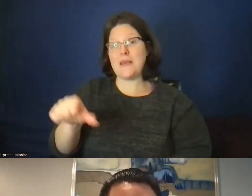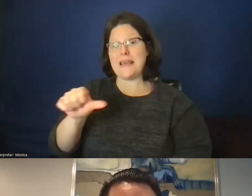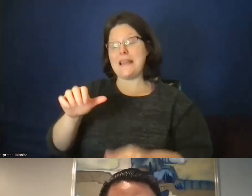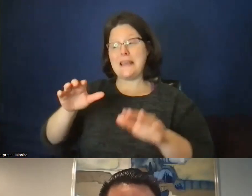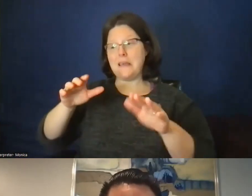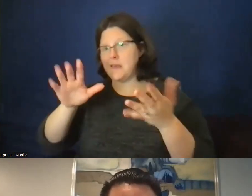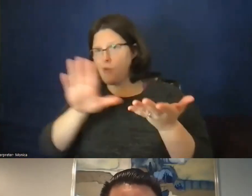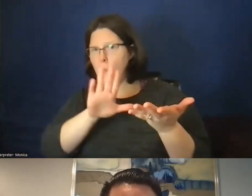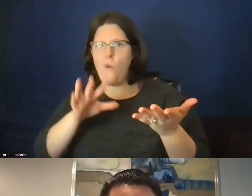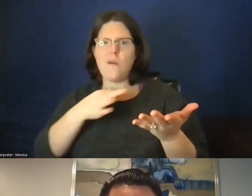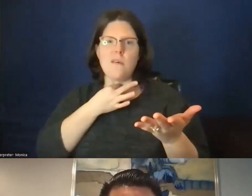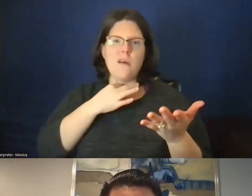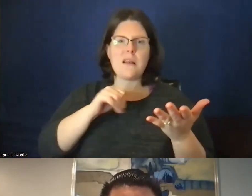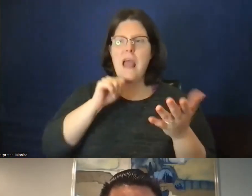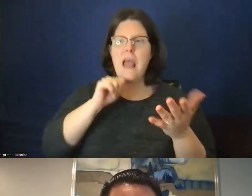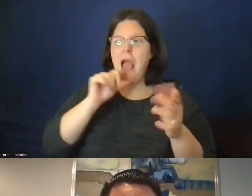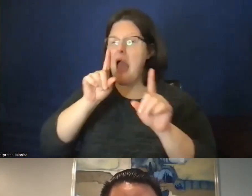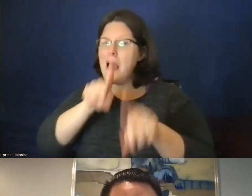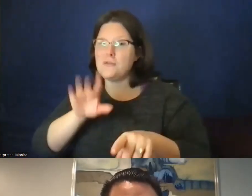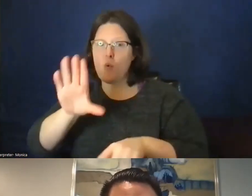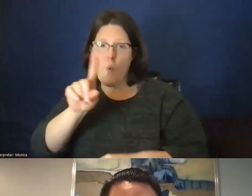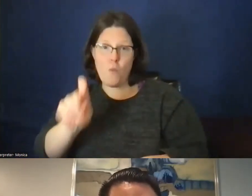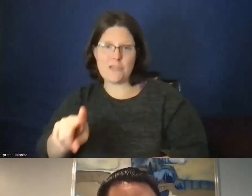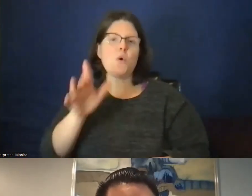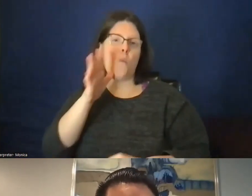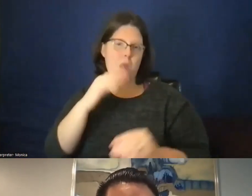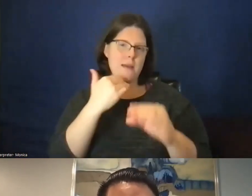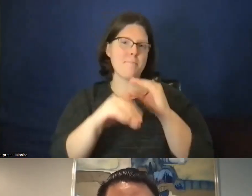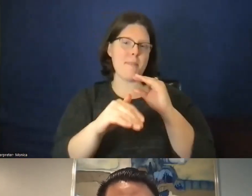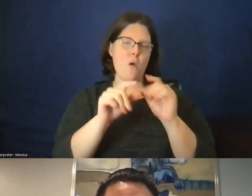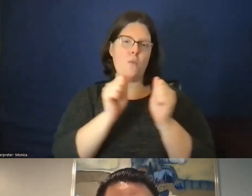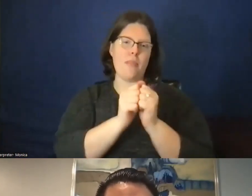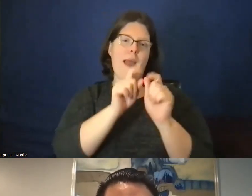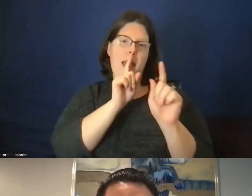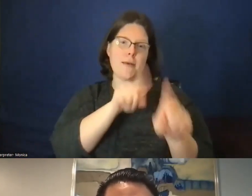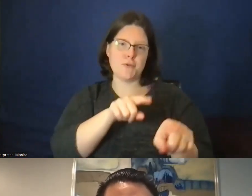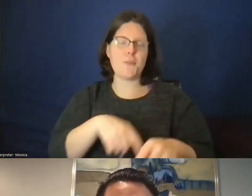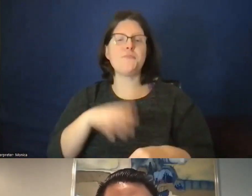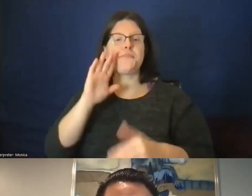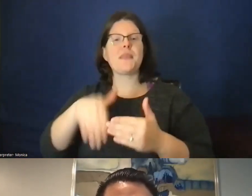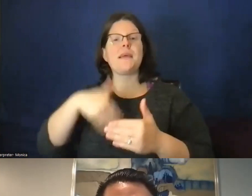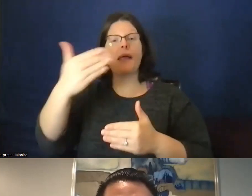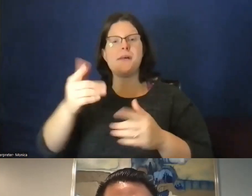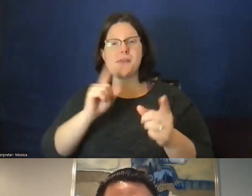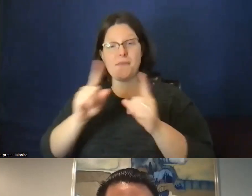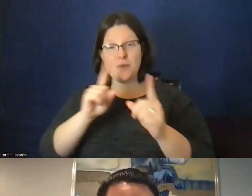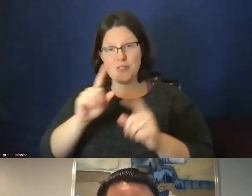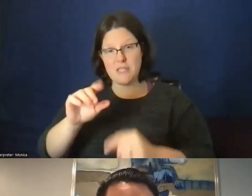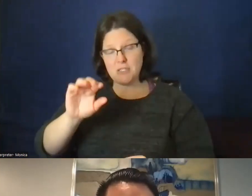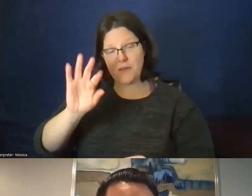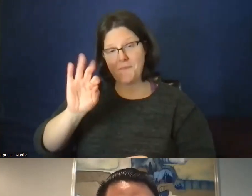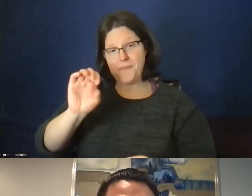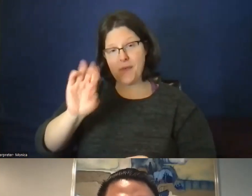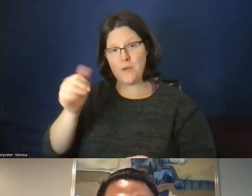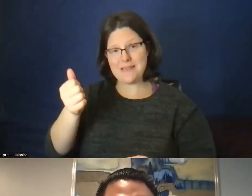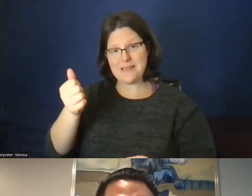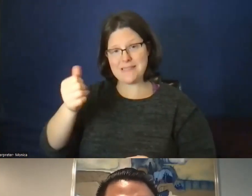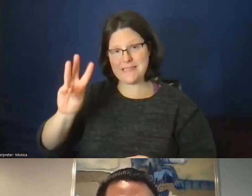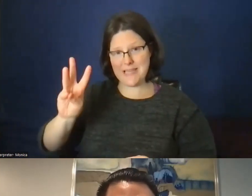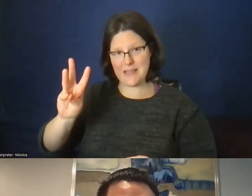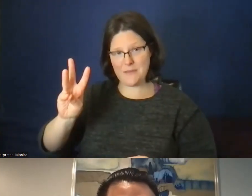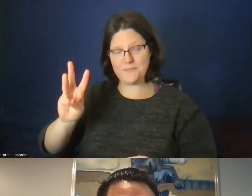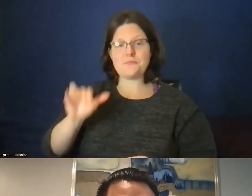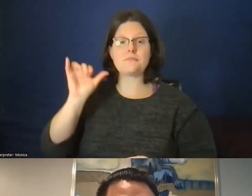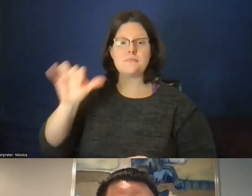unanswered questions will be answered through that email. Please join us for our next community conversation on February 16. And